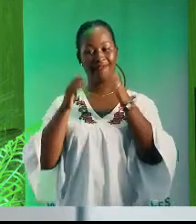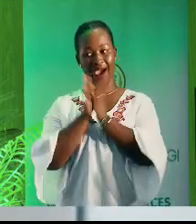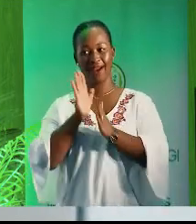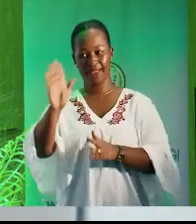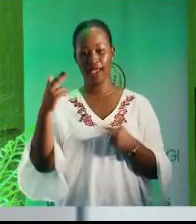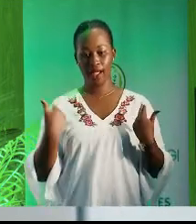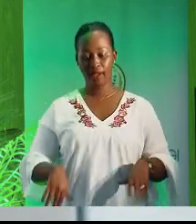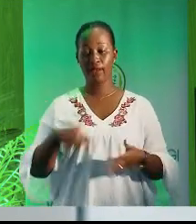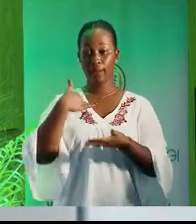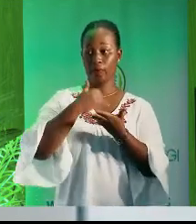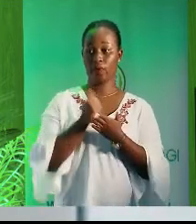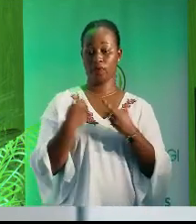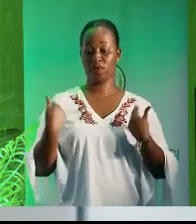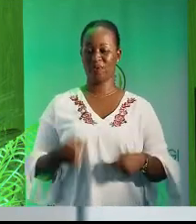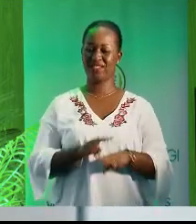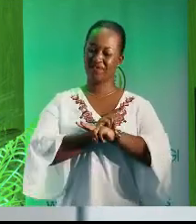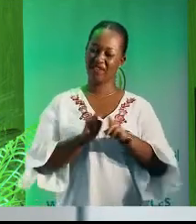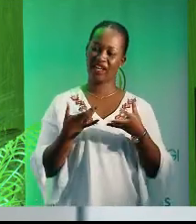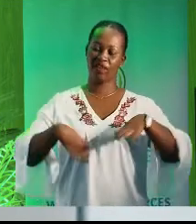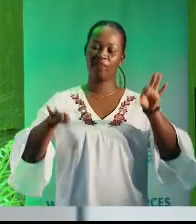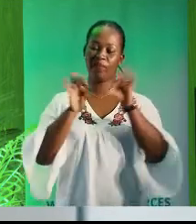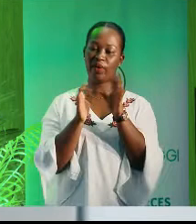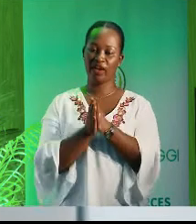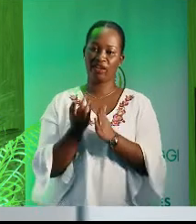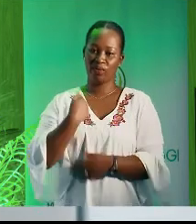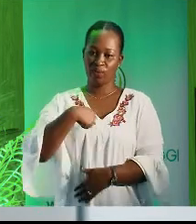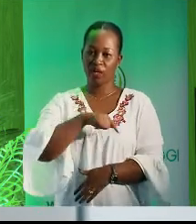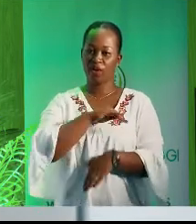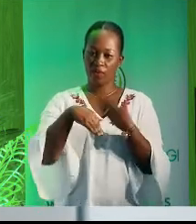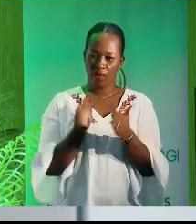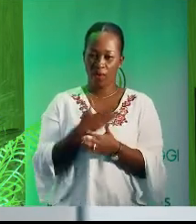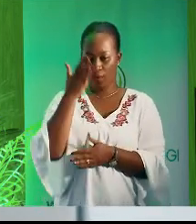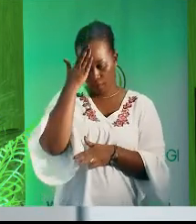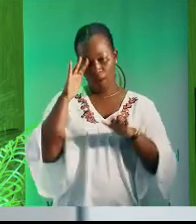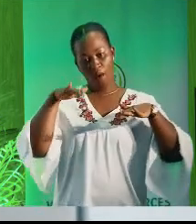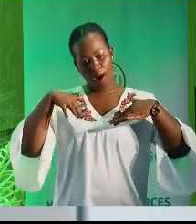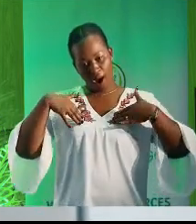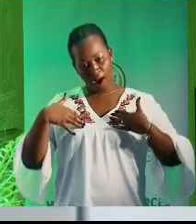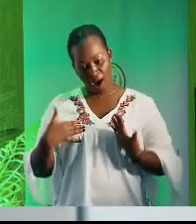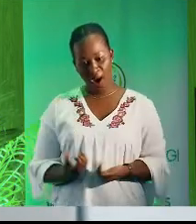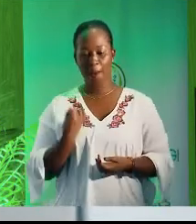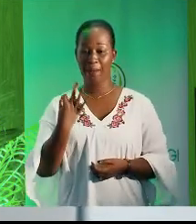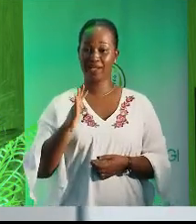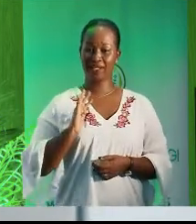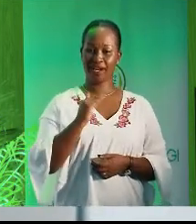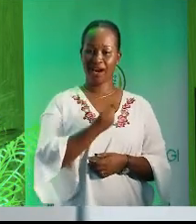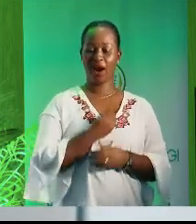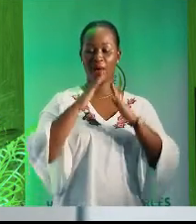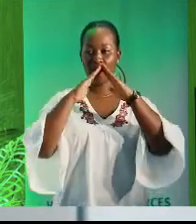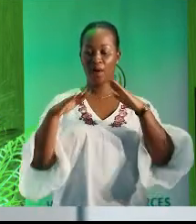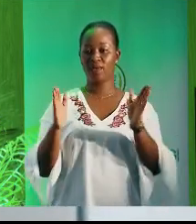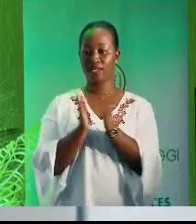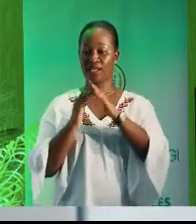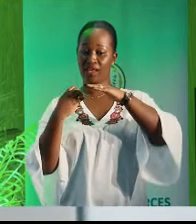really important and we know it. And we all know how much our health and a healthy environment are